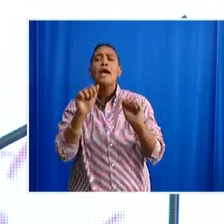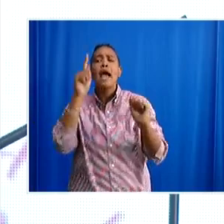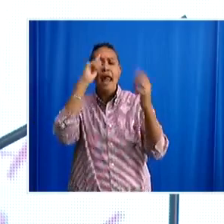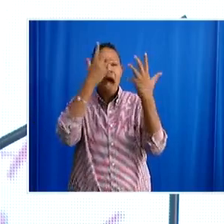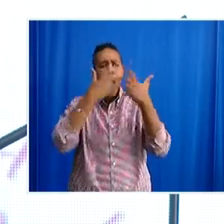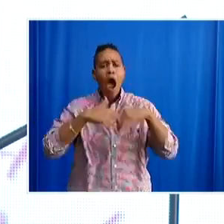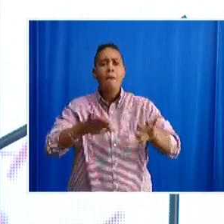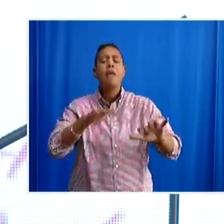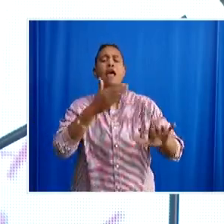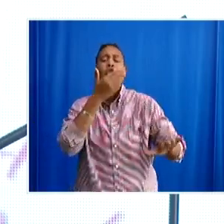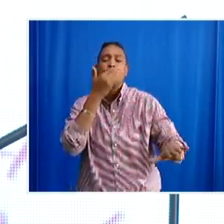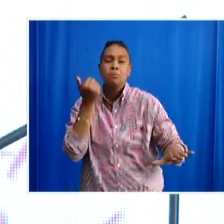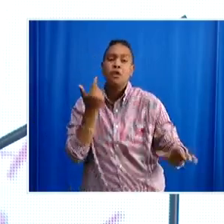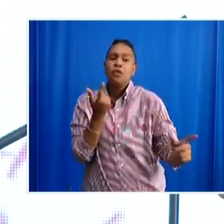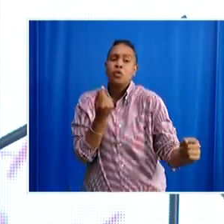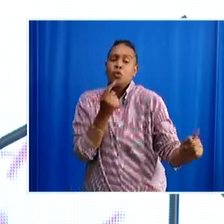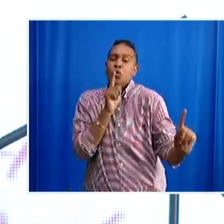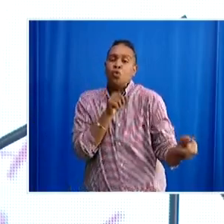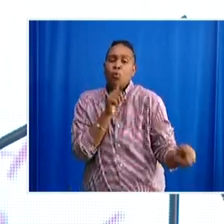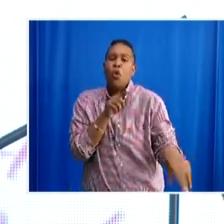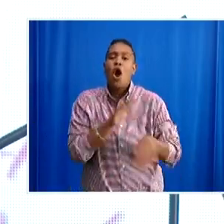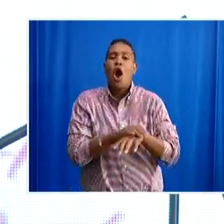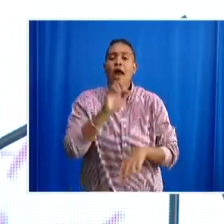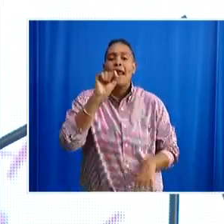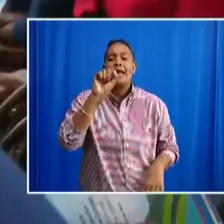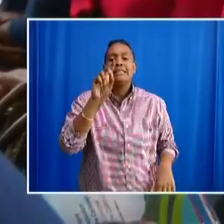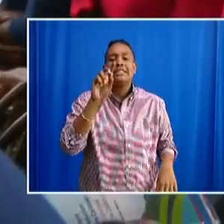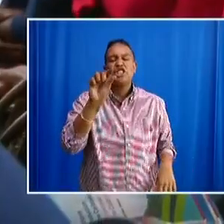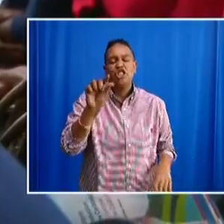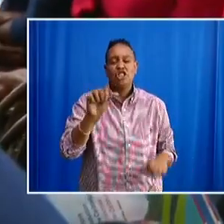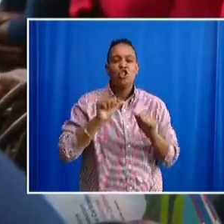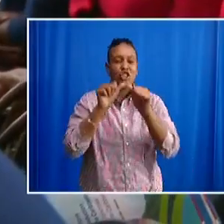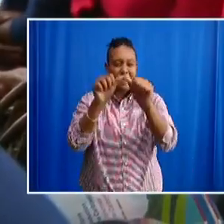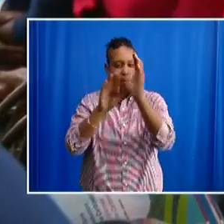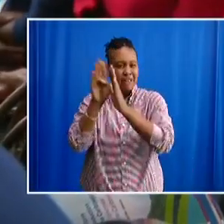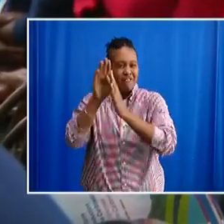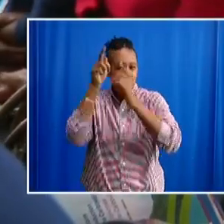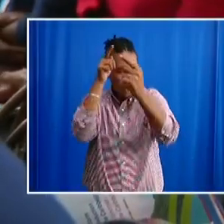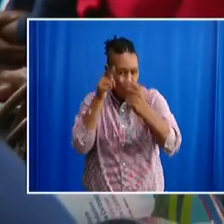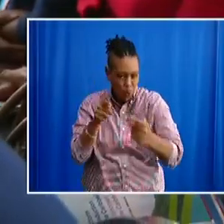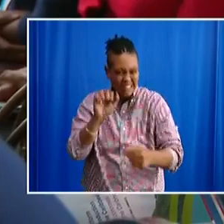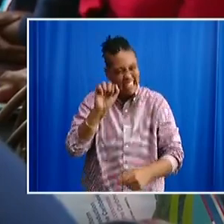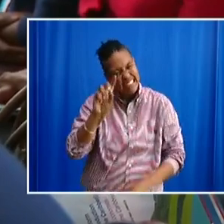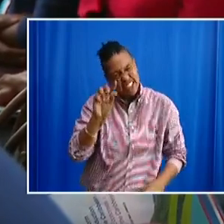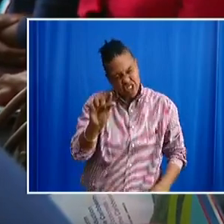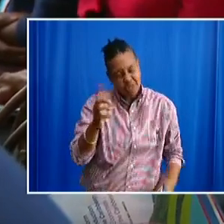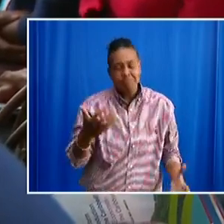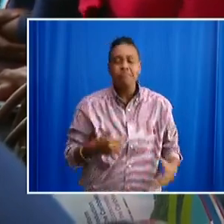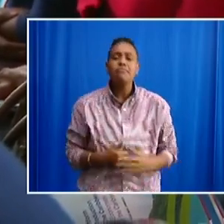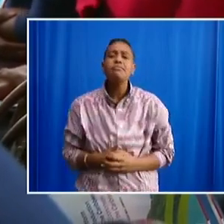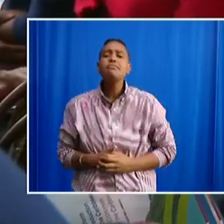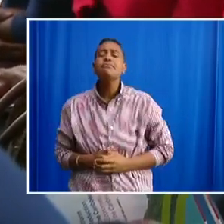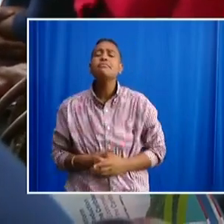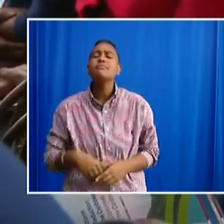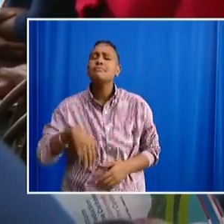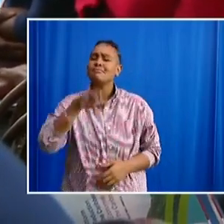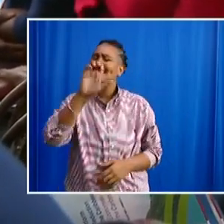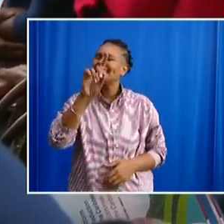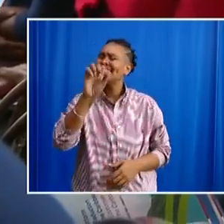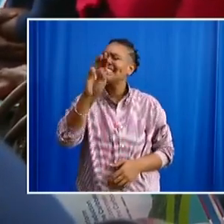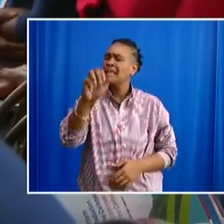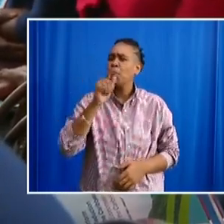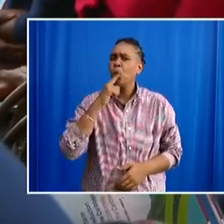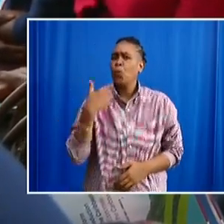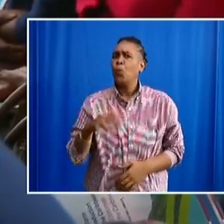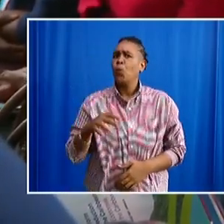better deliver on the reporting on the SDGs, to reduce complexities. CDEMA being mindful of the need to support